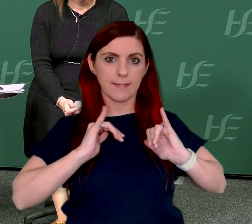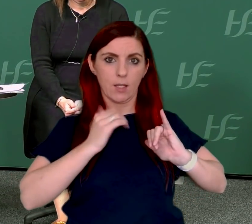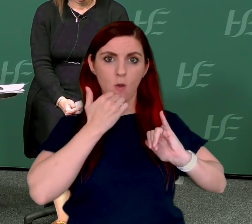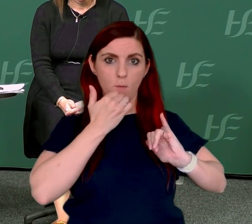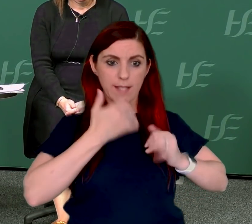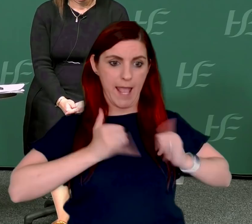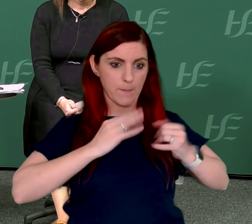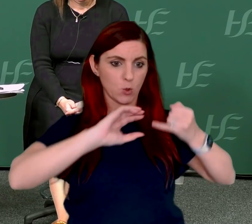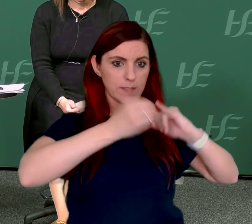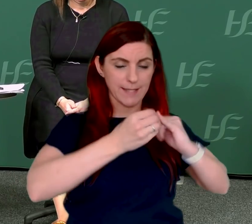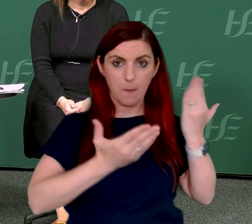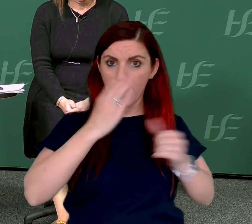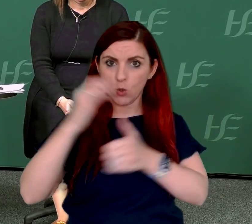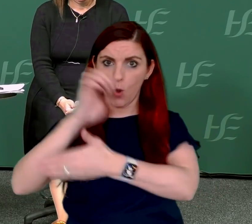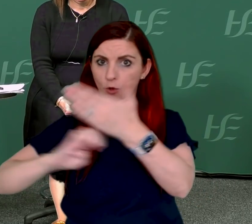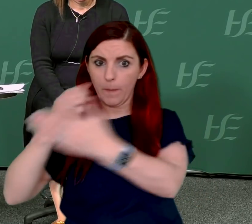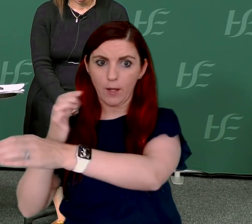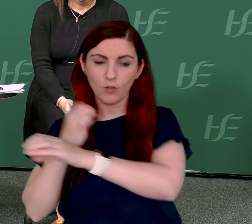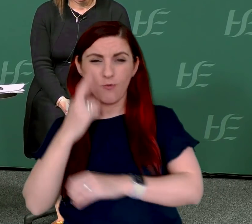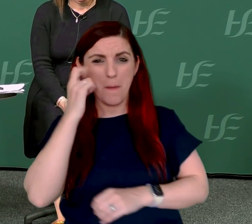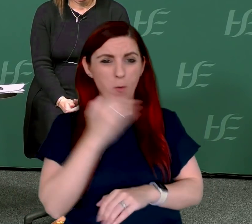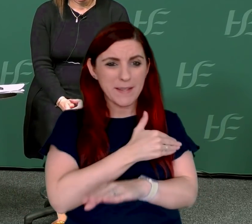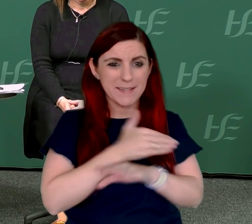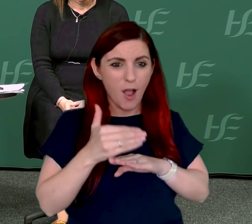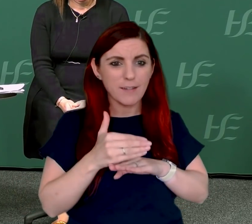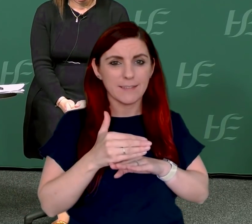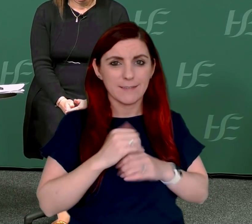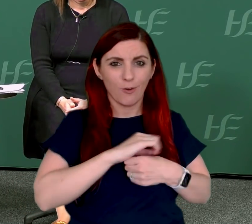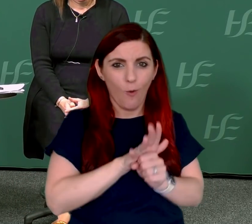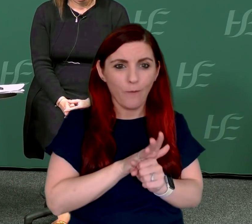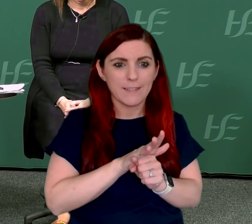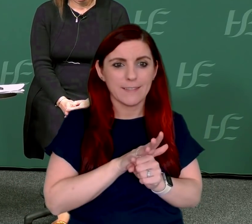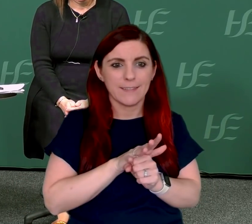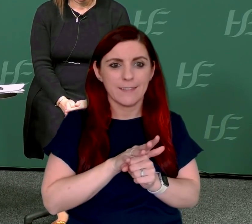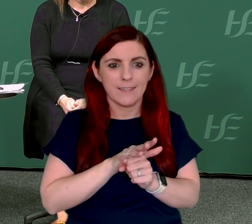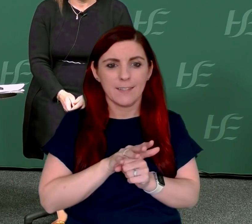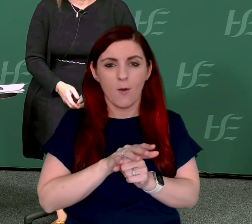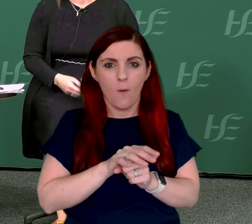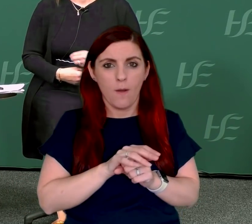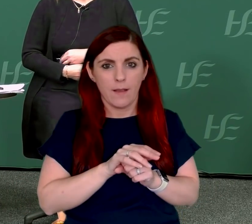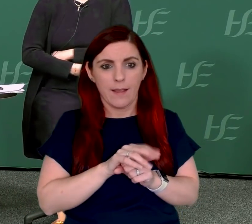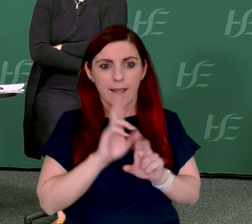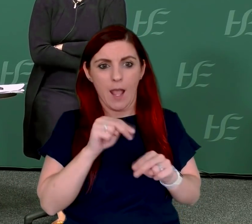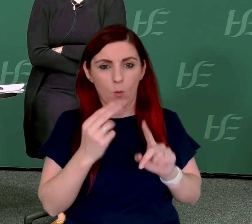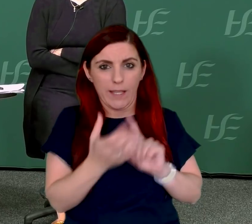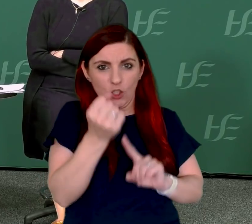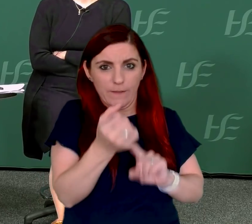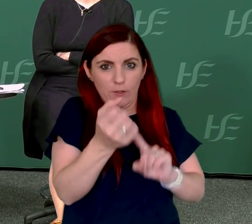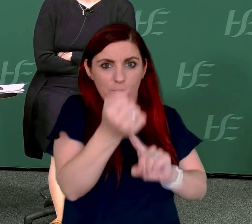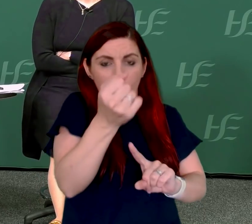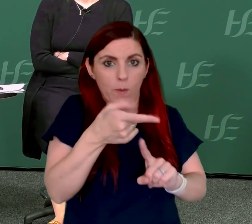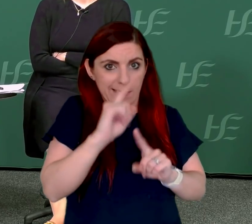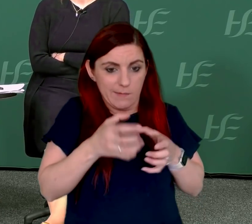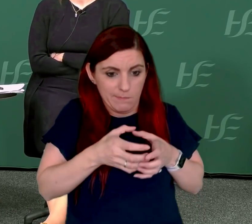countries. If you remember the debate at the start of this COVID, can we get to 100,000? When will we get to it? We scales and surged up to